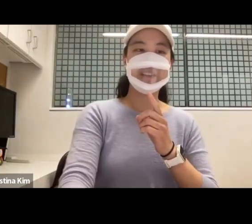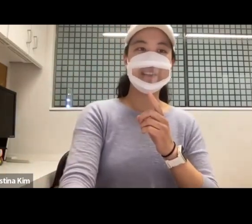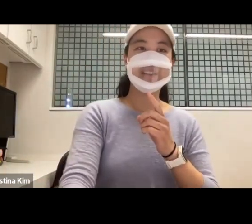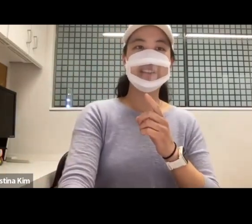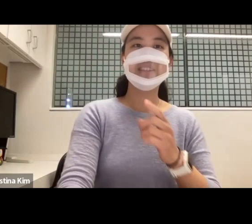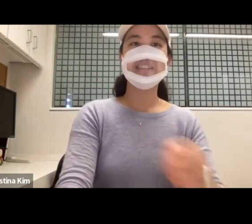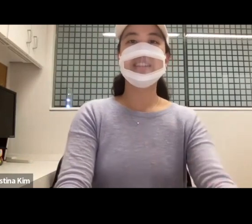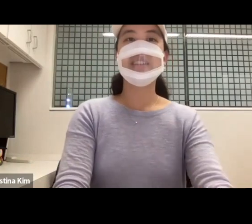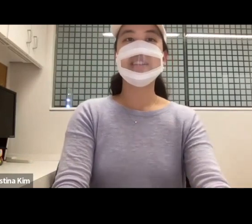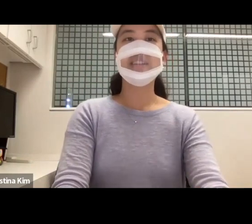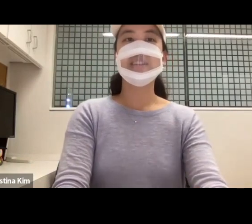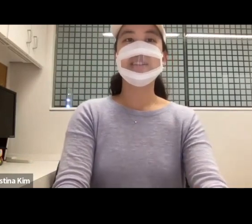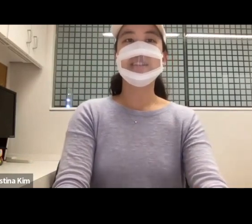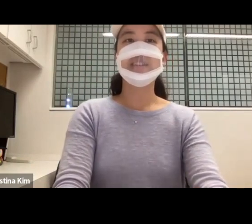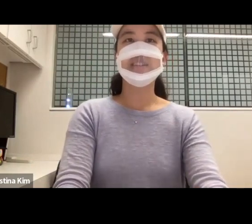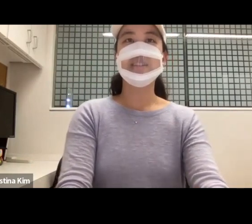presentation.